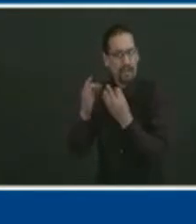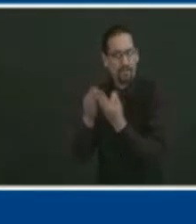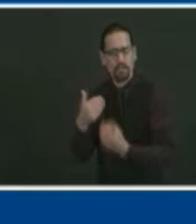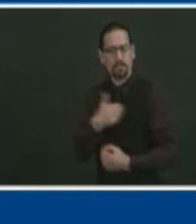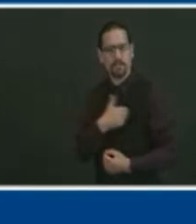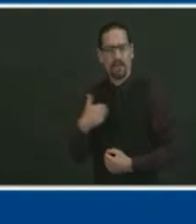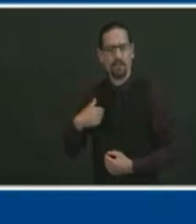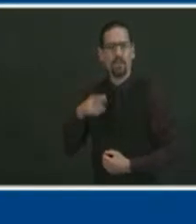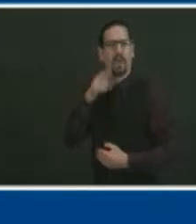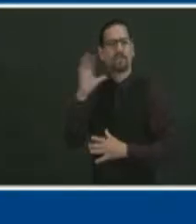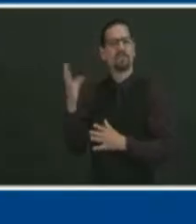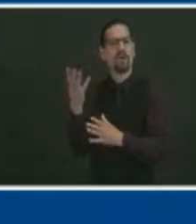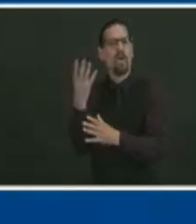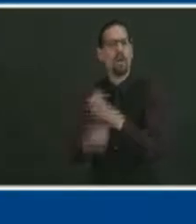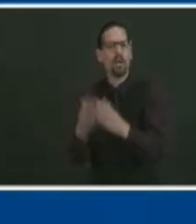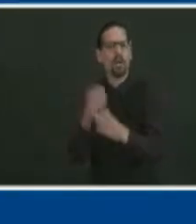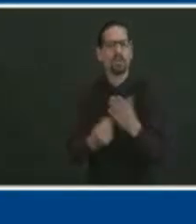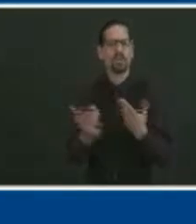Rhode Island.